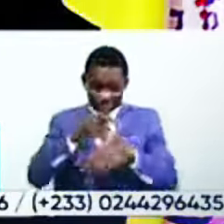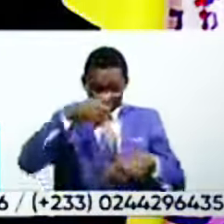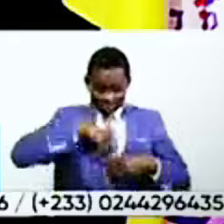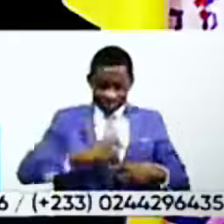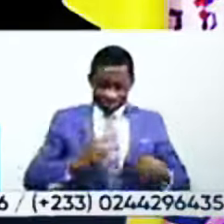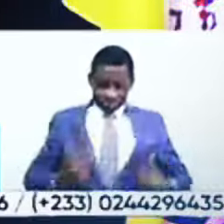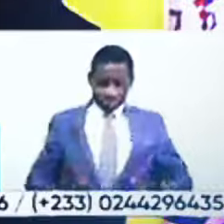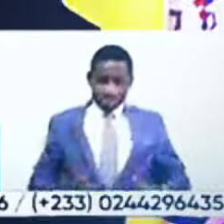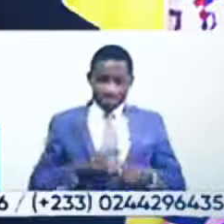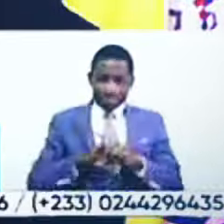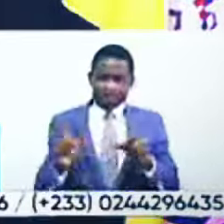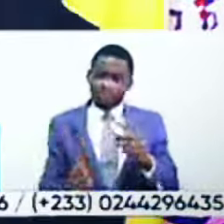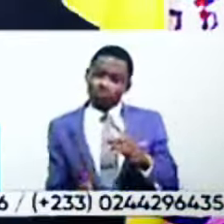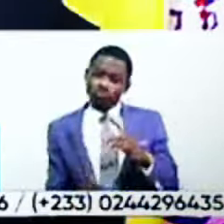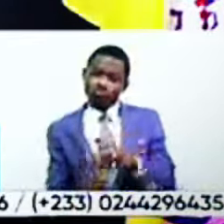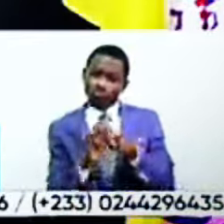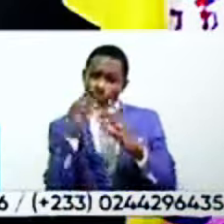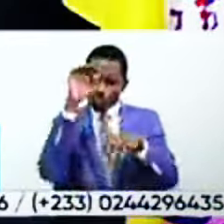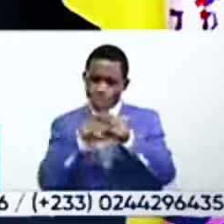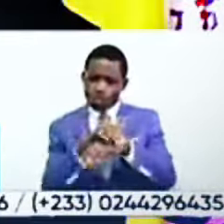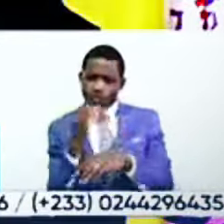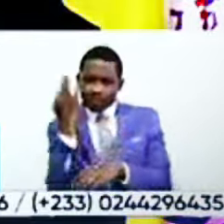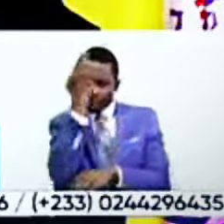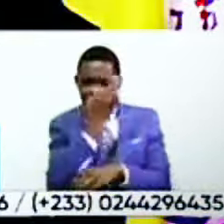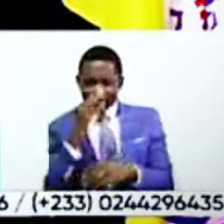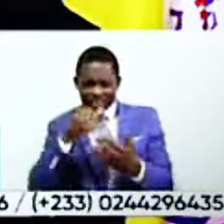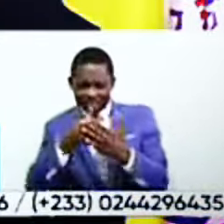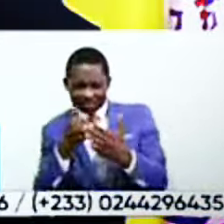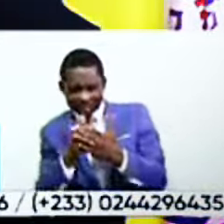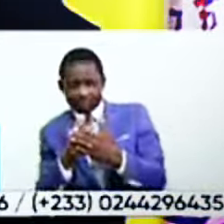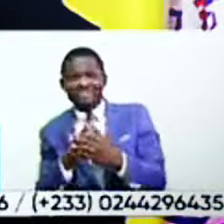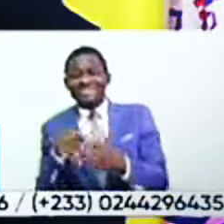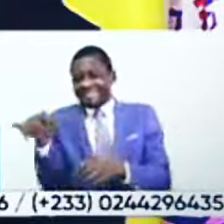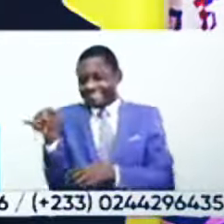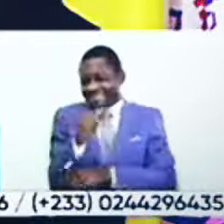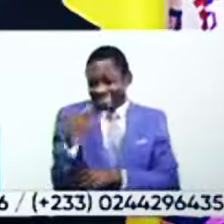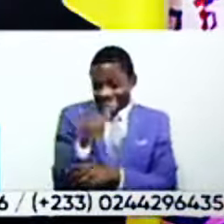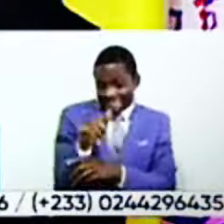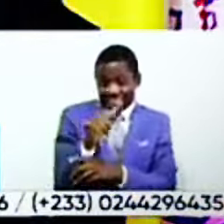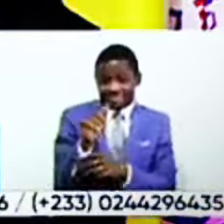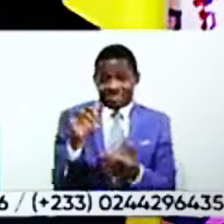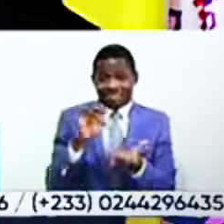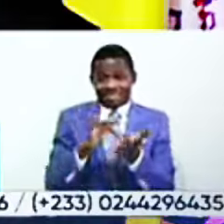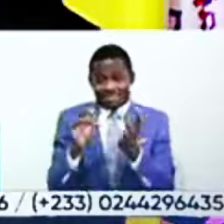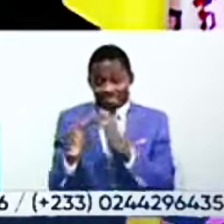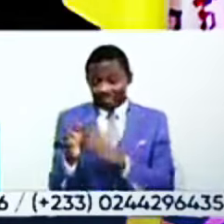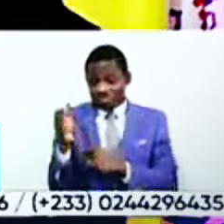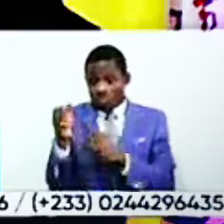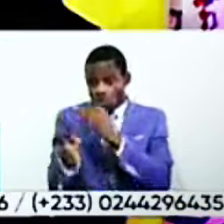It is creating effects on the face. It affects the way he